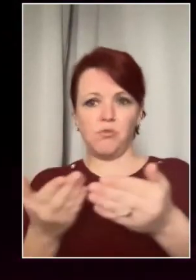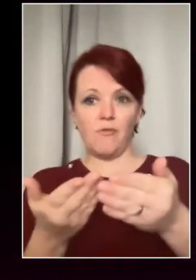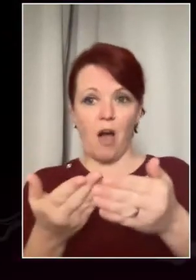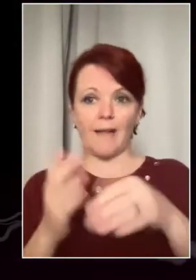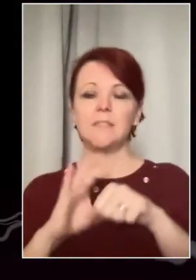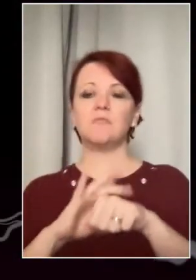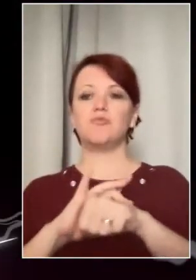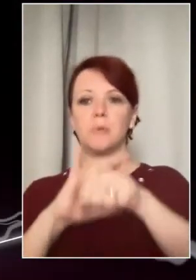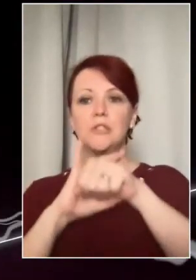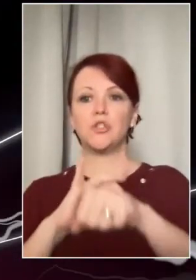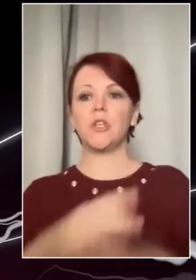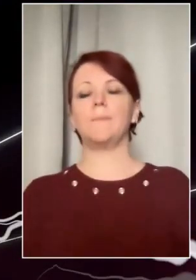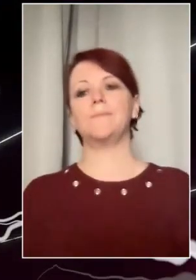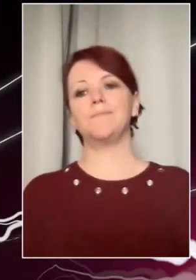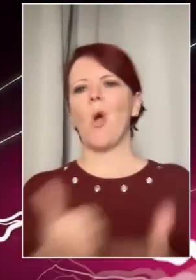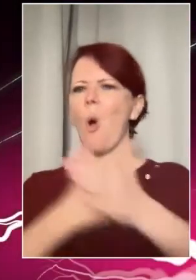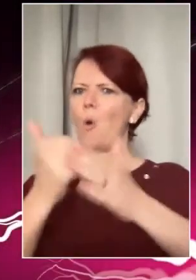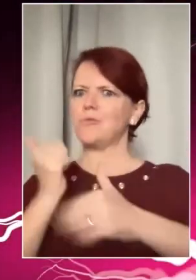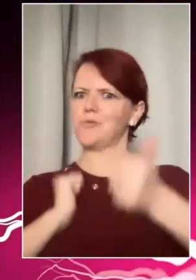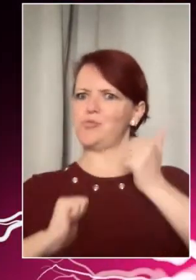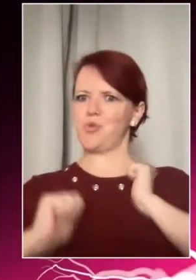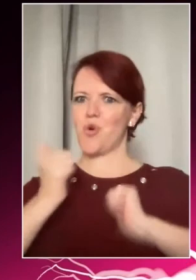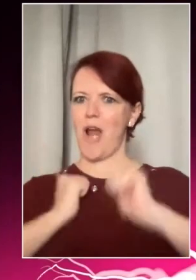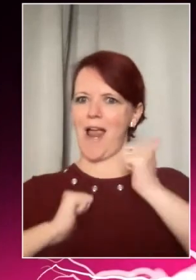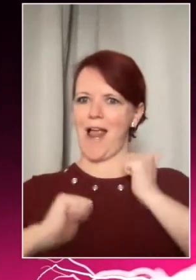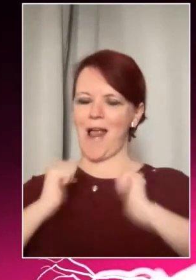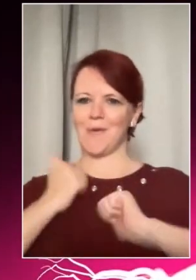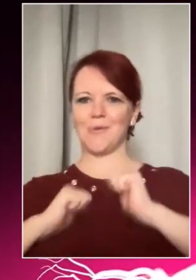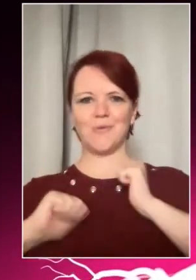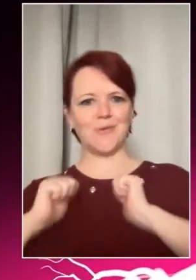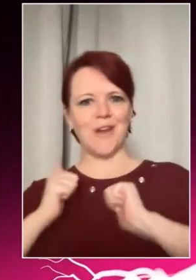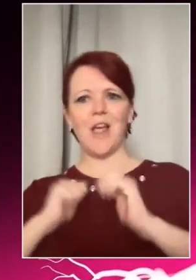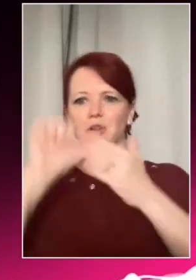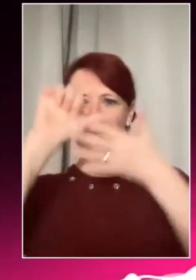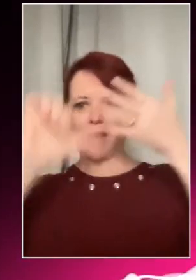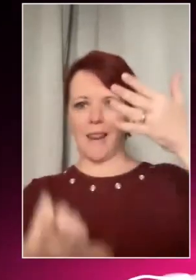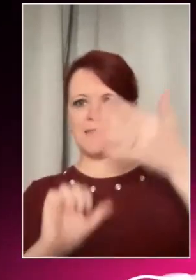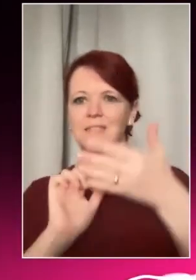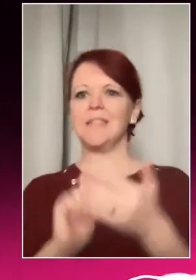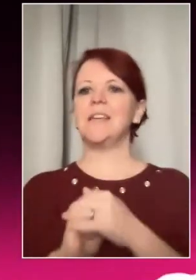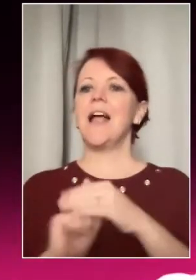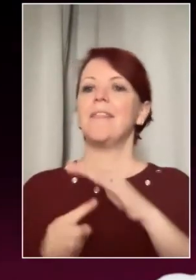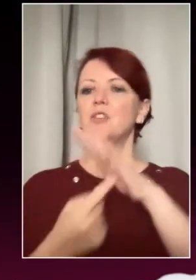to be listed as one of the top 100 apprenticeship employers.